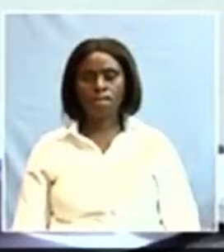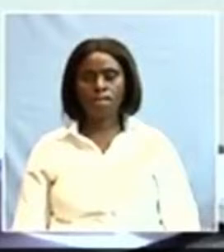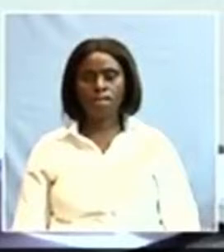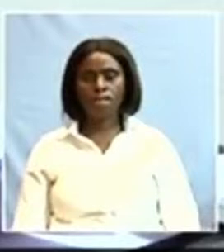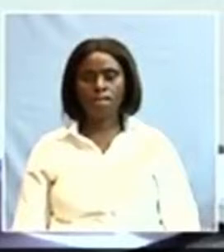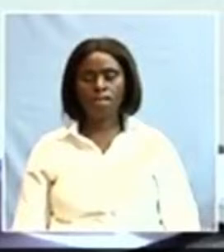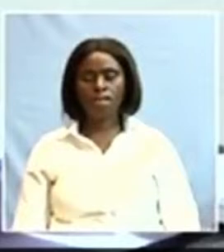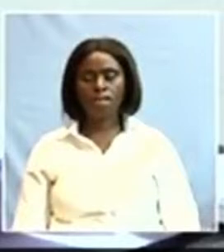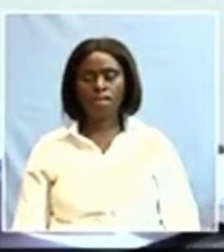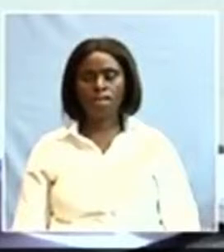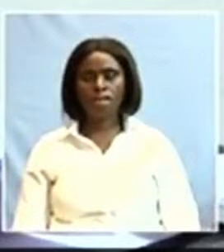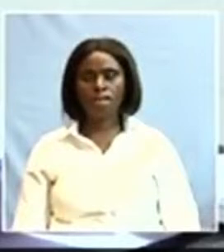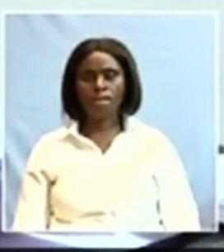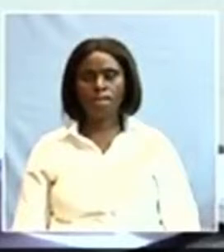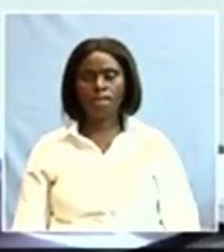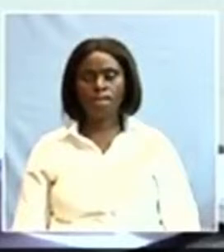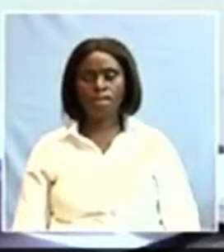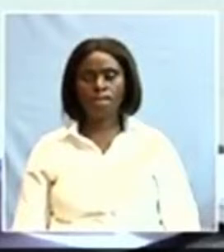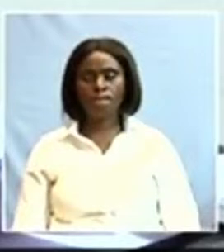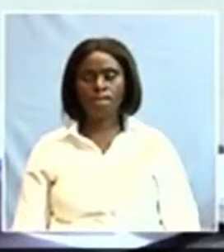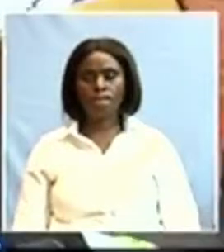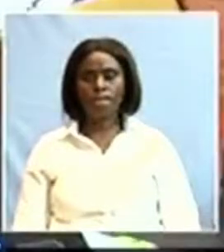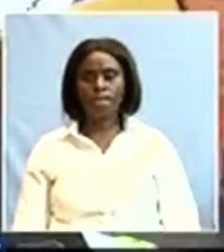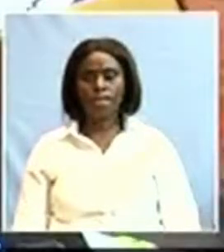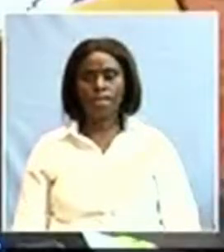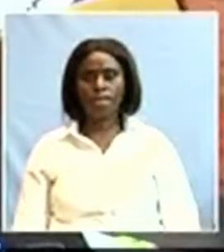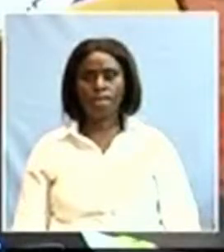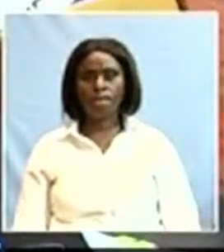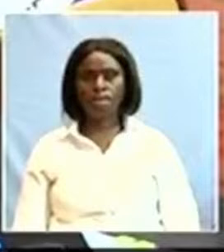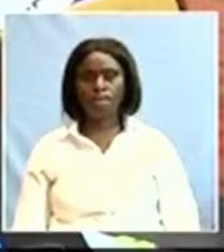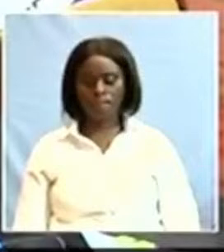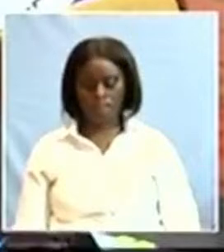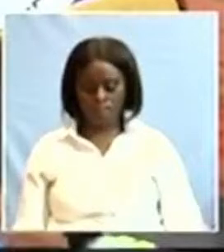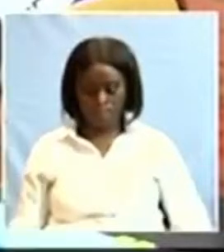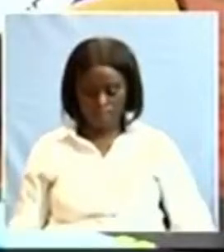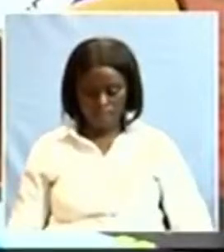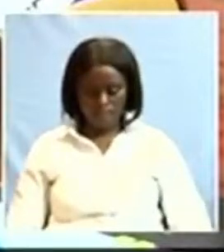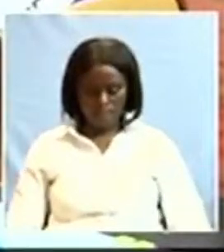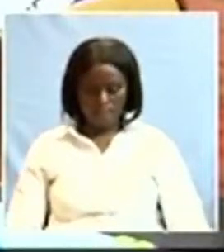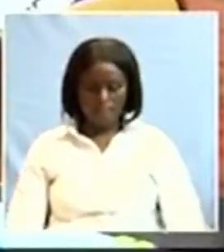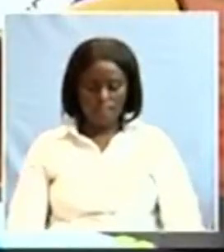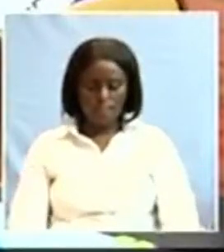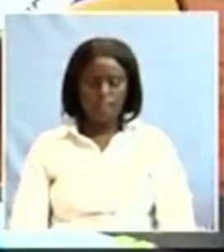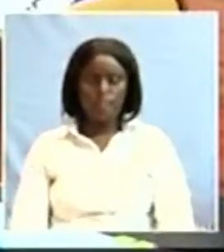Just answer. Mr. Singwa, can that